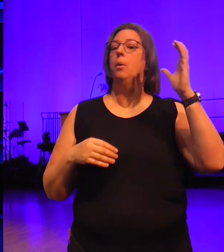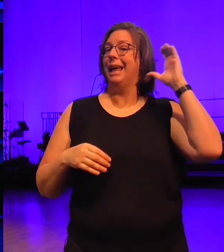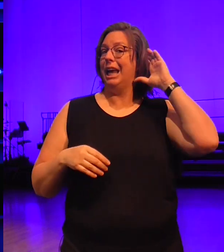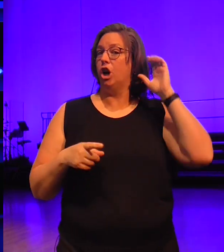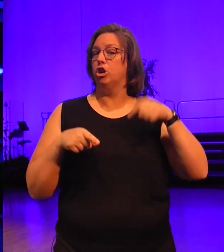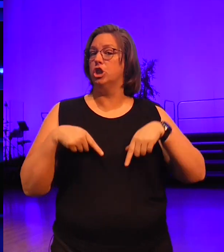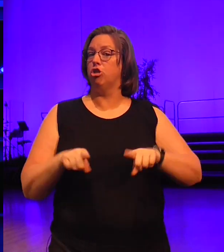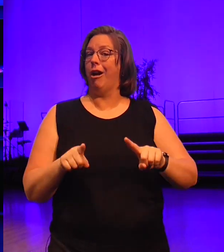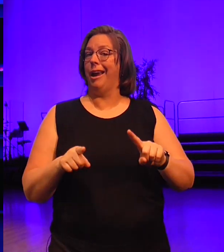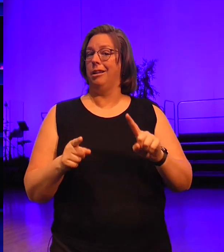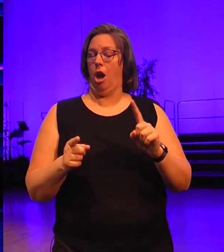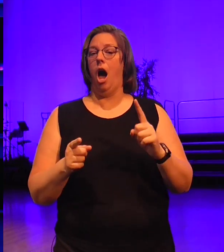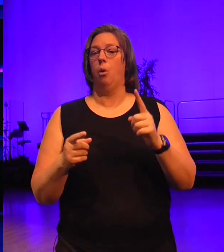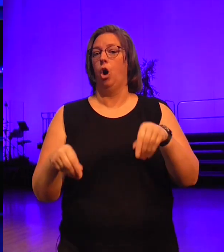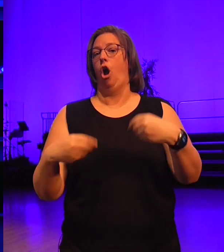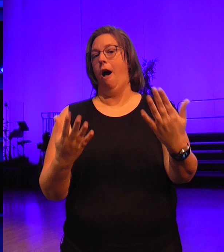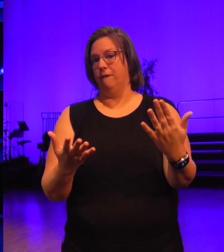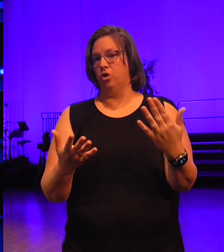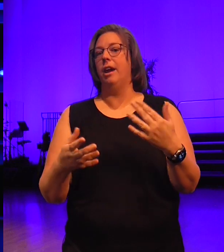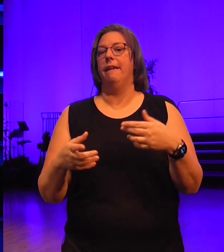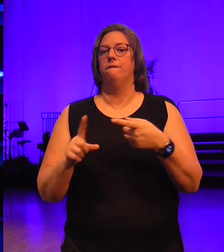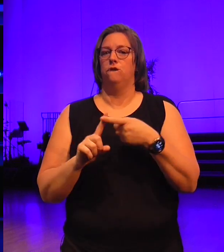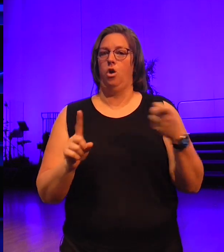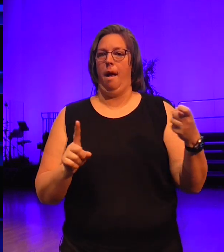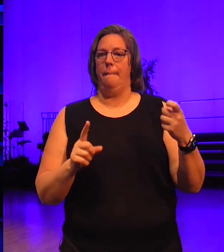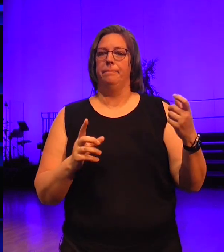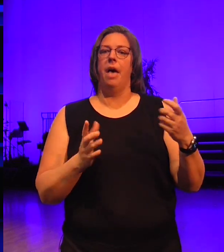today from our treasurer, Kevin. So I'm looking forward to that as well.